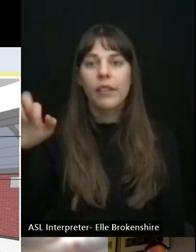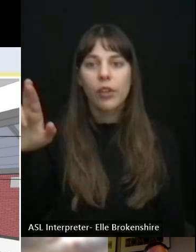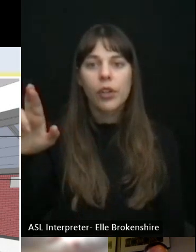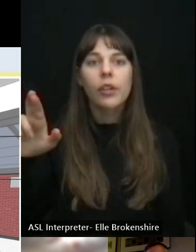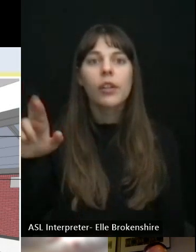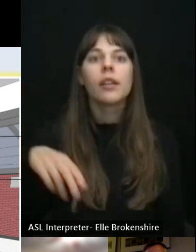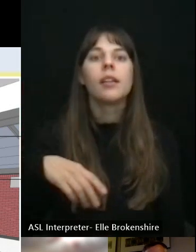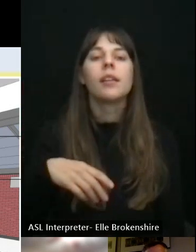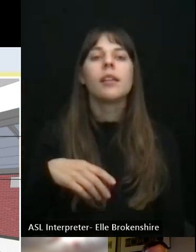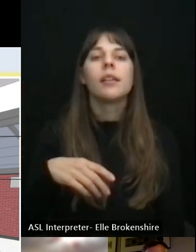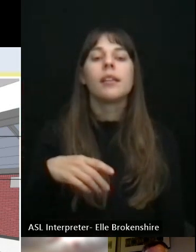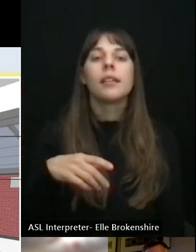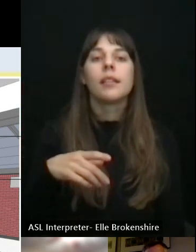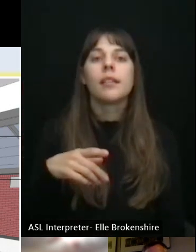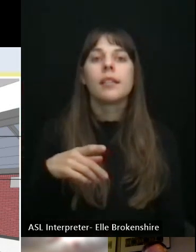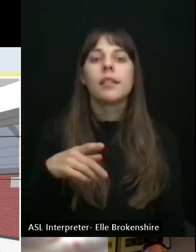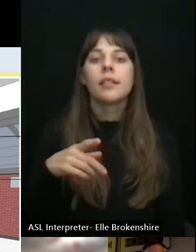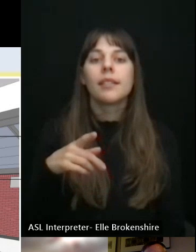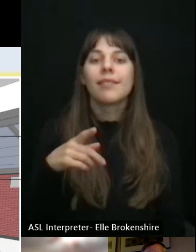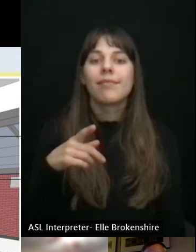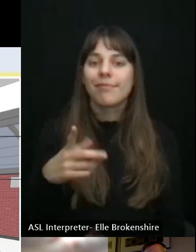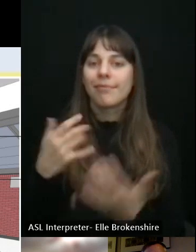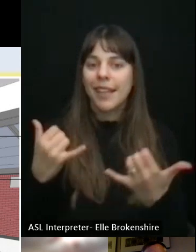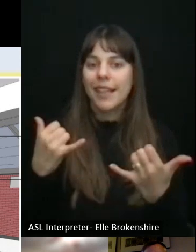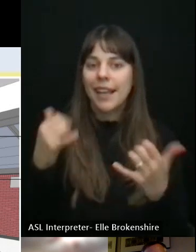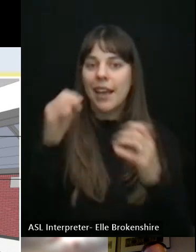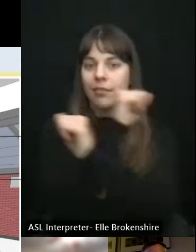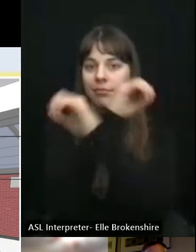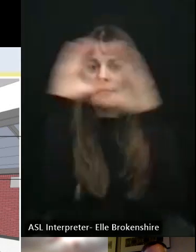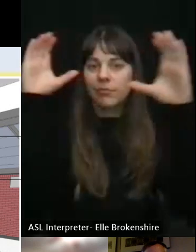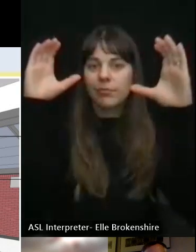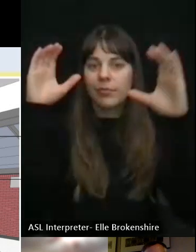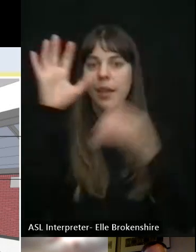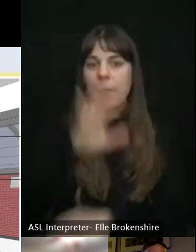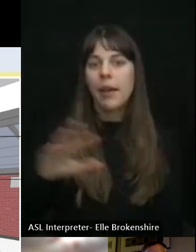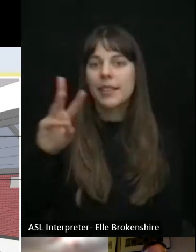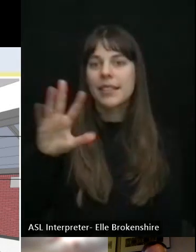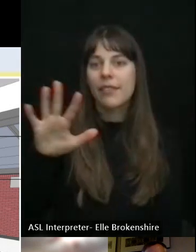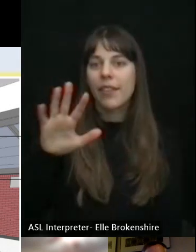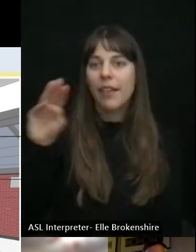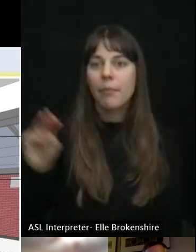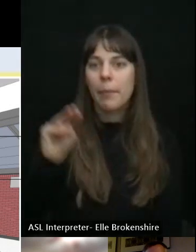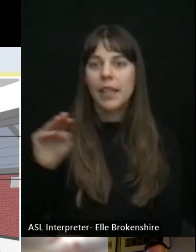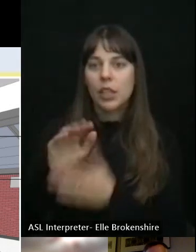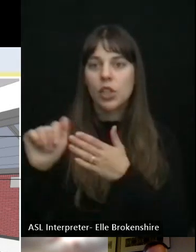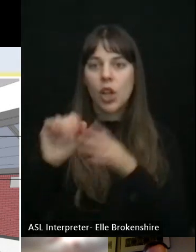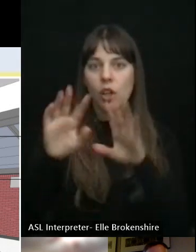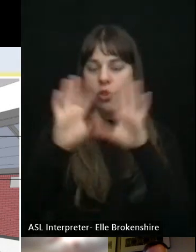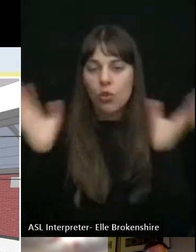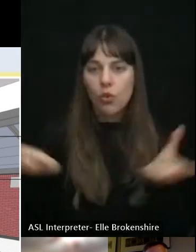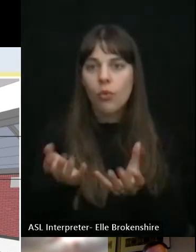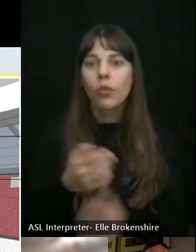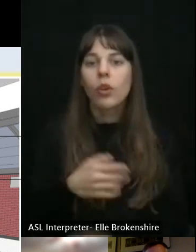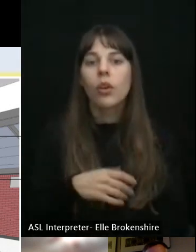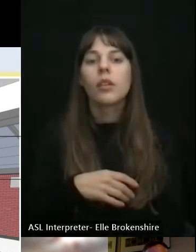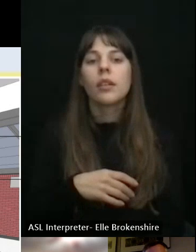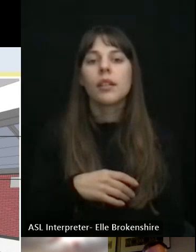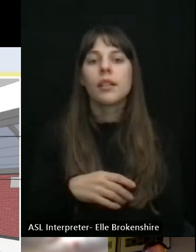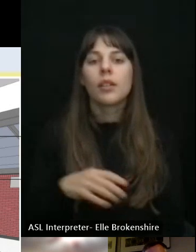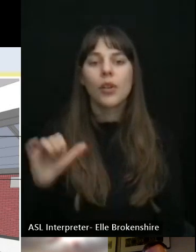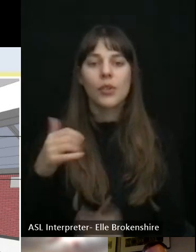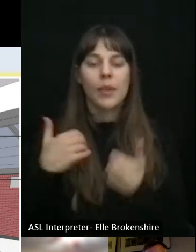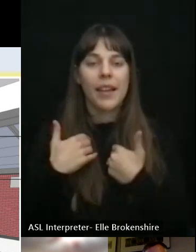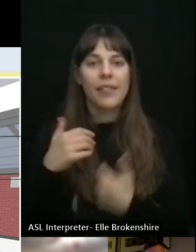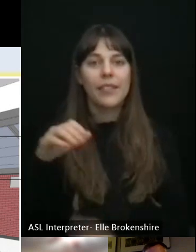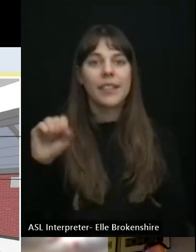design. We anticipate a project value of about $65 million overall. Additionally, we also have Station Square and